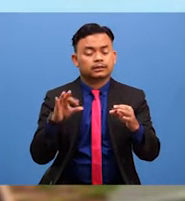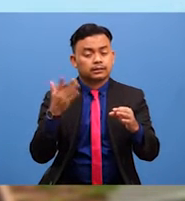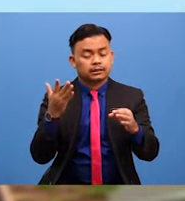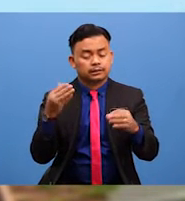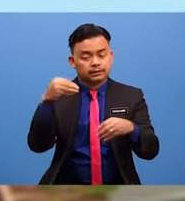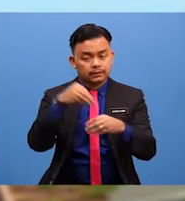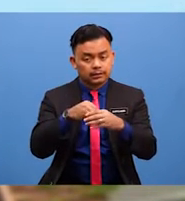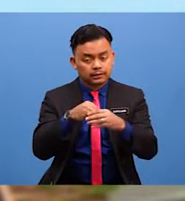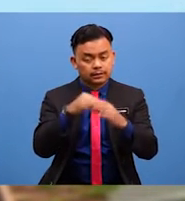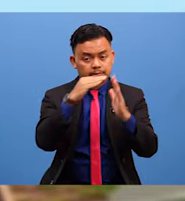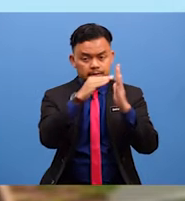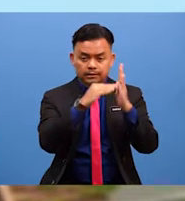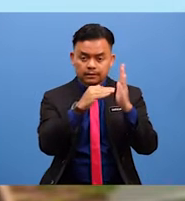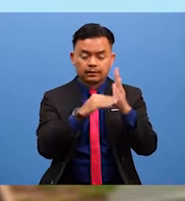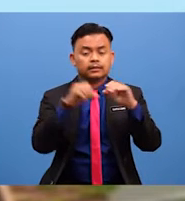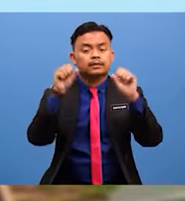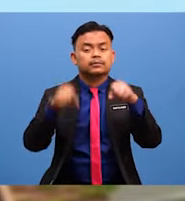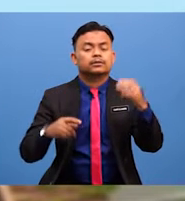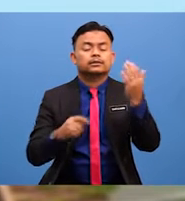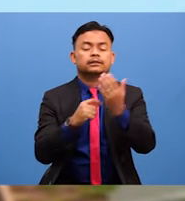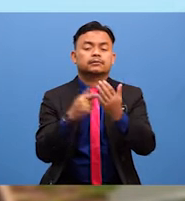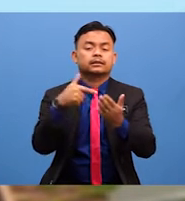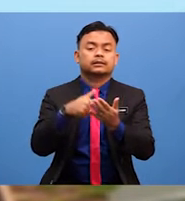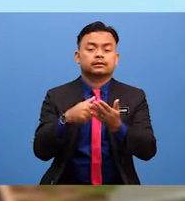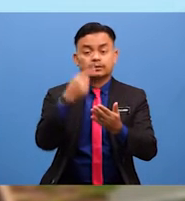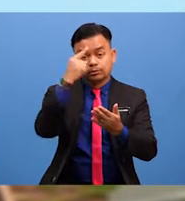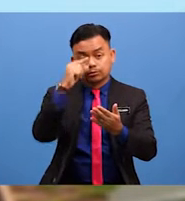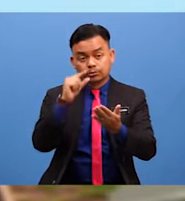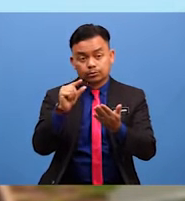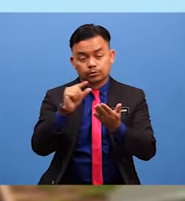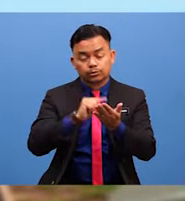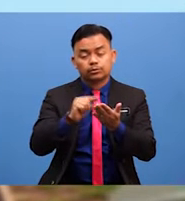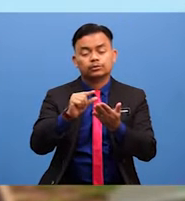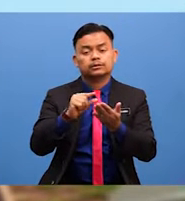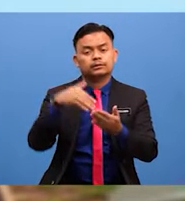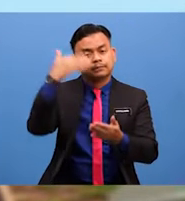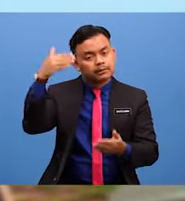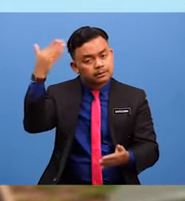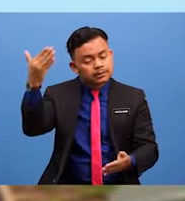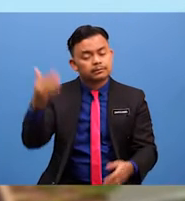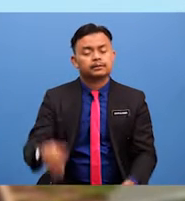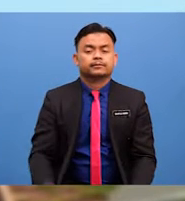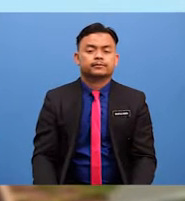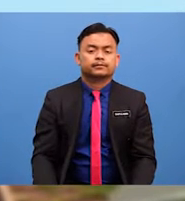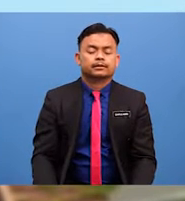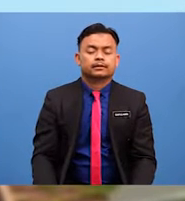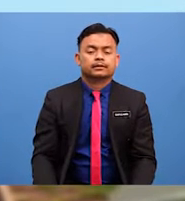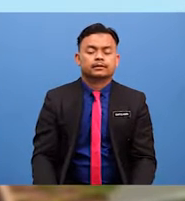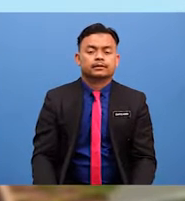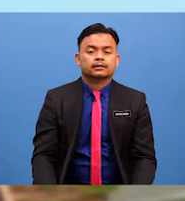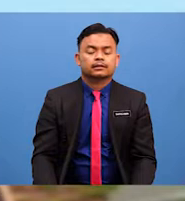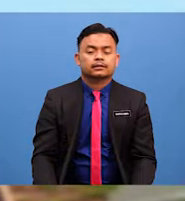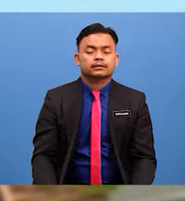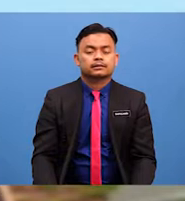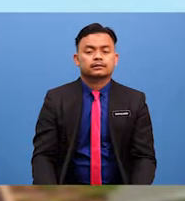to your list so that you will have more to use later. In this segment, you will write